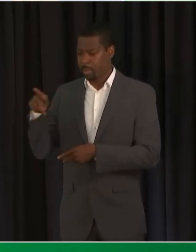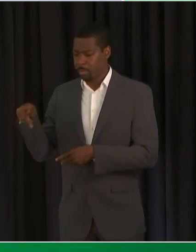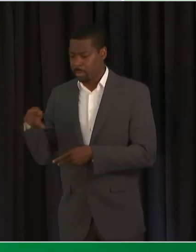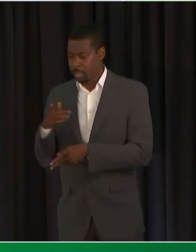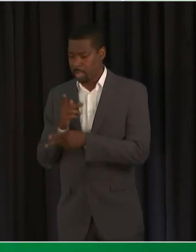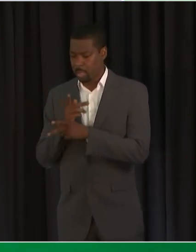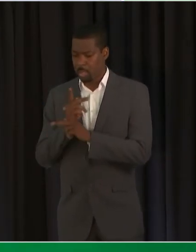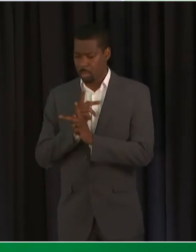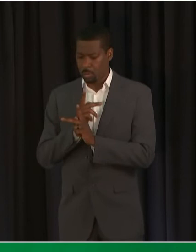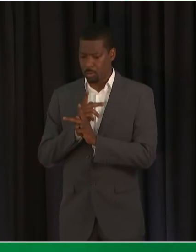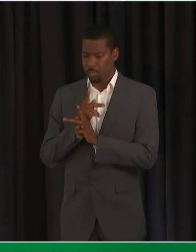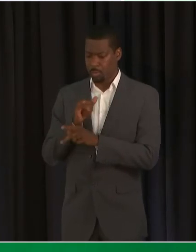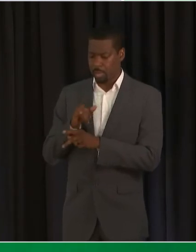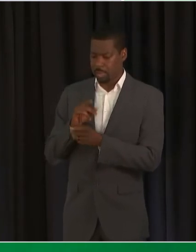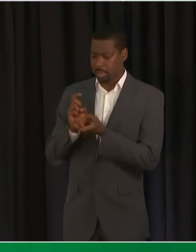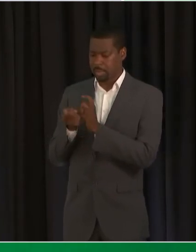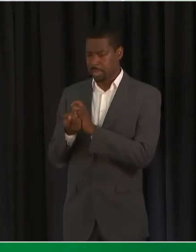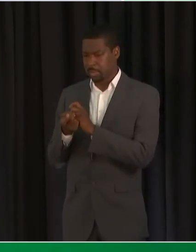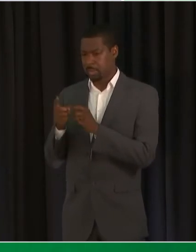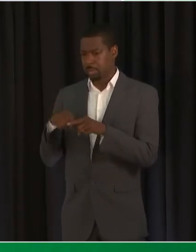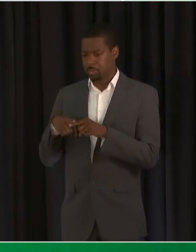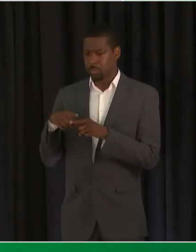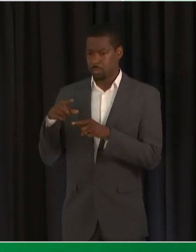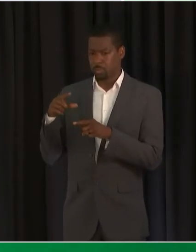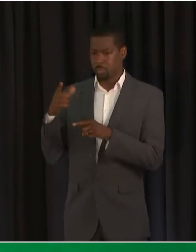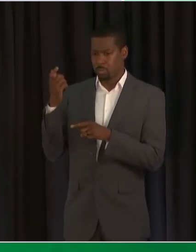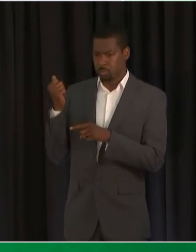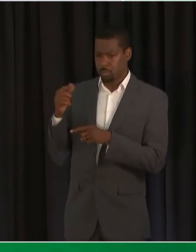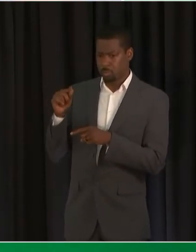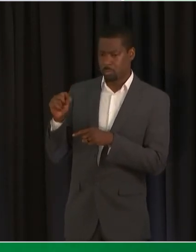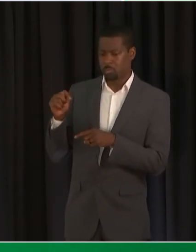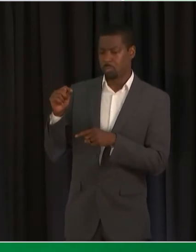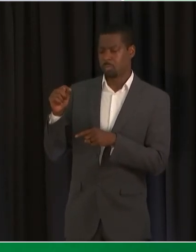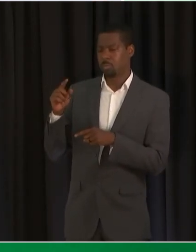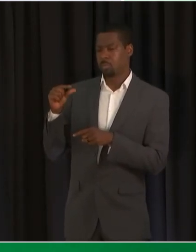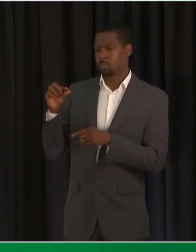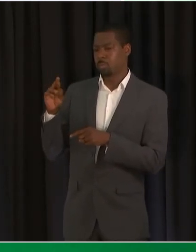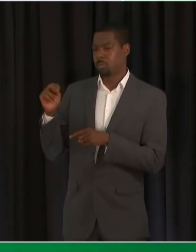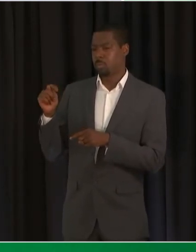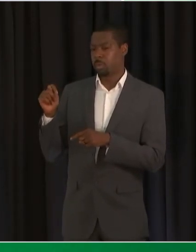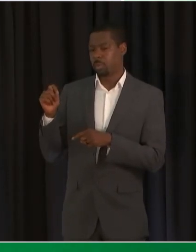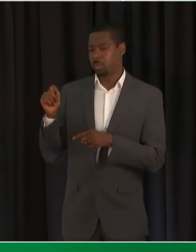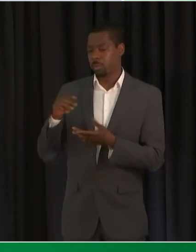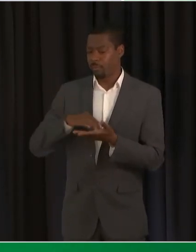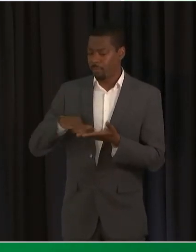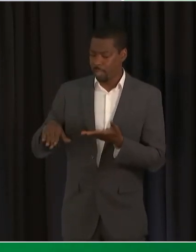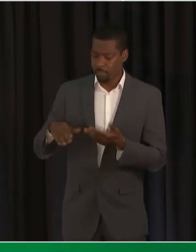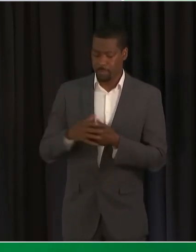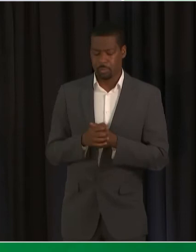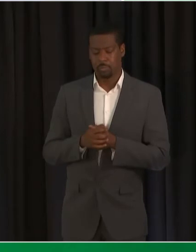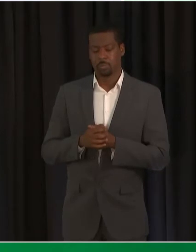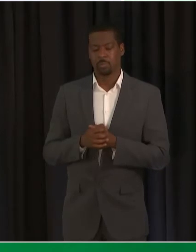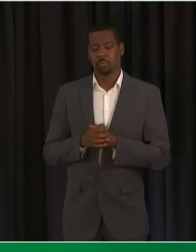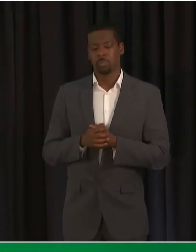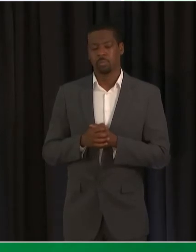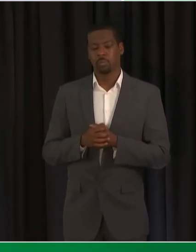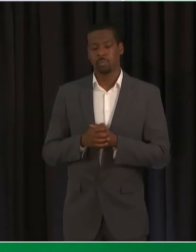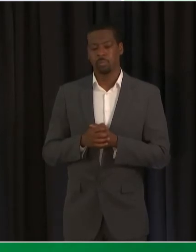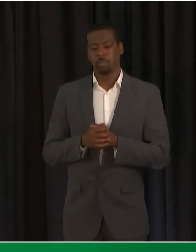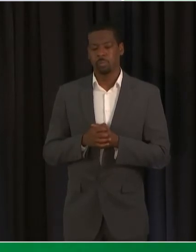loan is a loan that becomes a grant, Yes. or forgivable, excuse me. Yep. And so the terminology